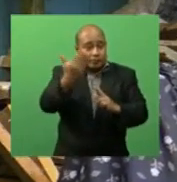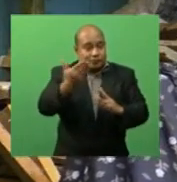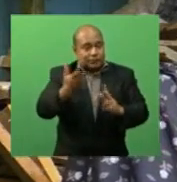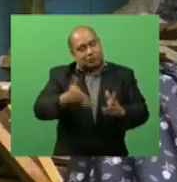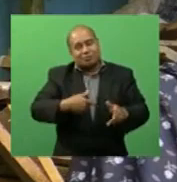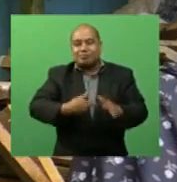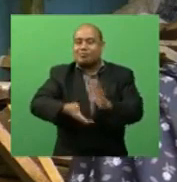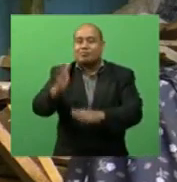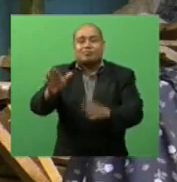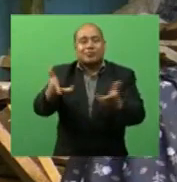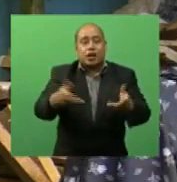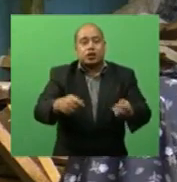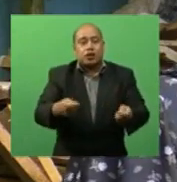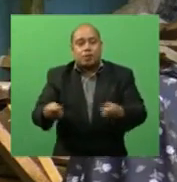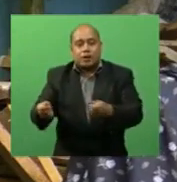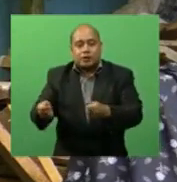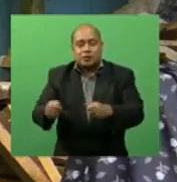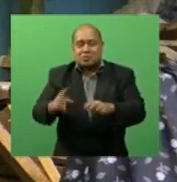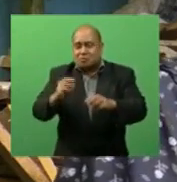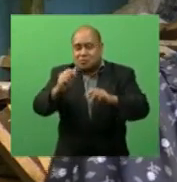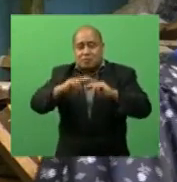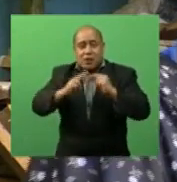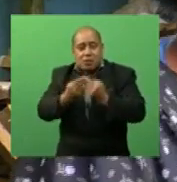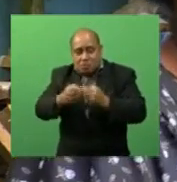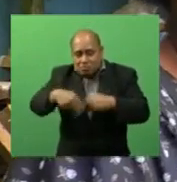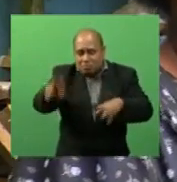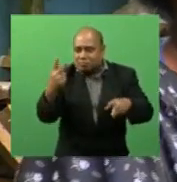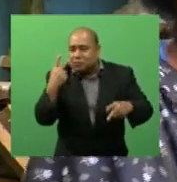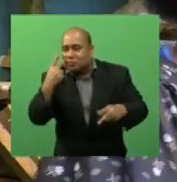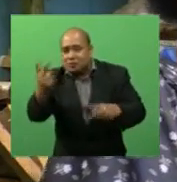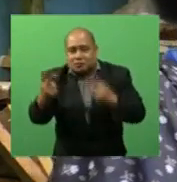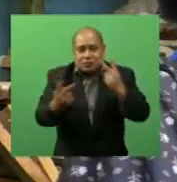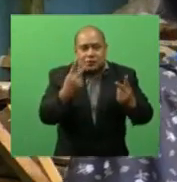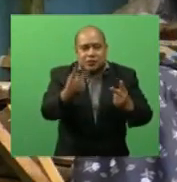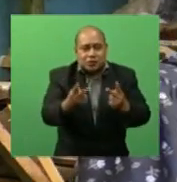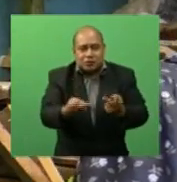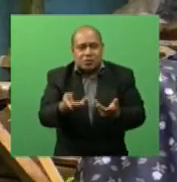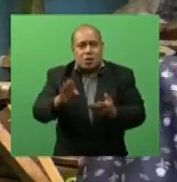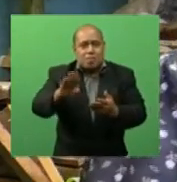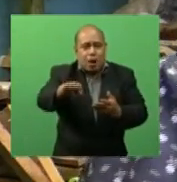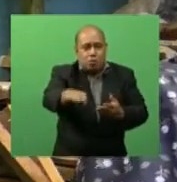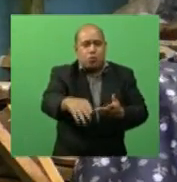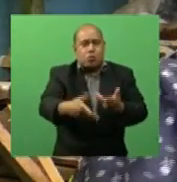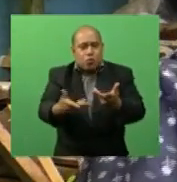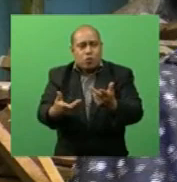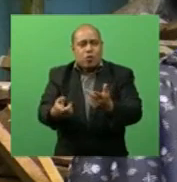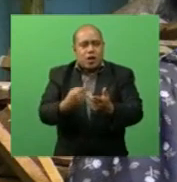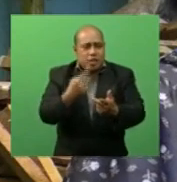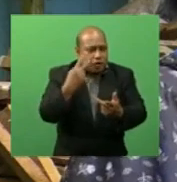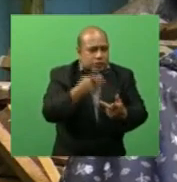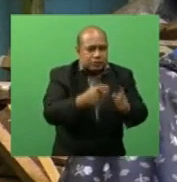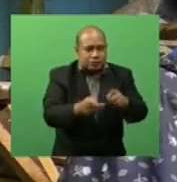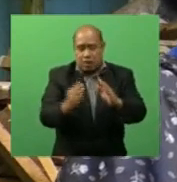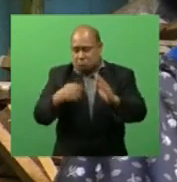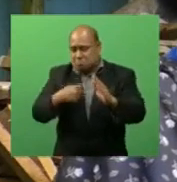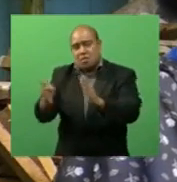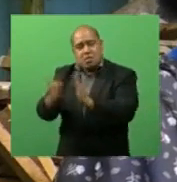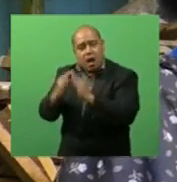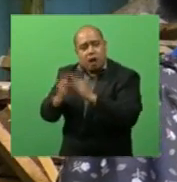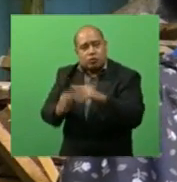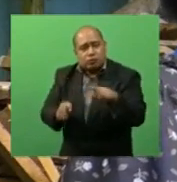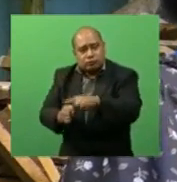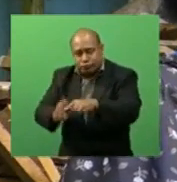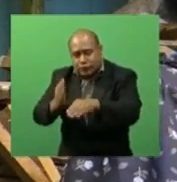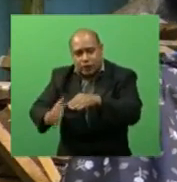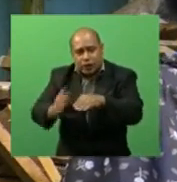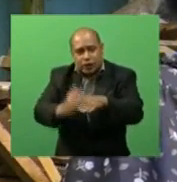their relatives, some went to Mbao, and I went to town to get fresh food in Ndalo. We're also thankful that we followed all the instructions